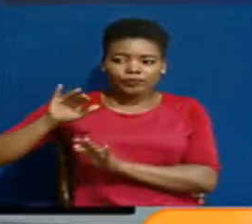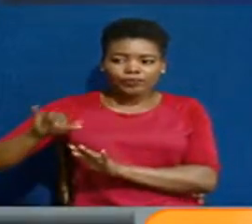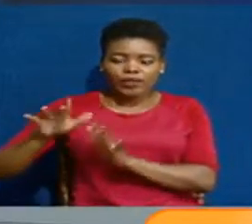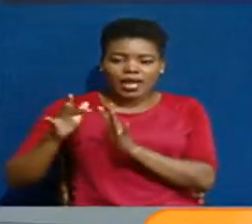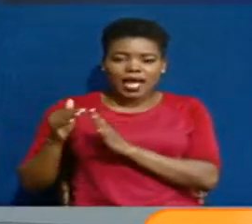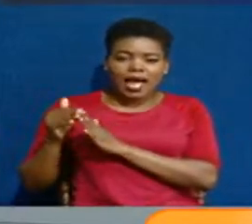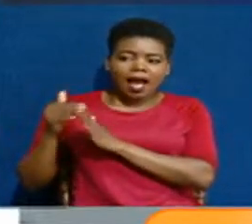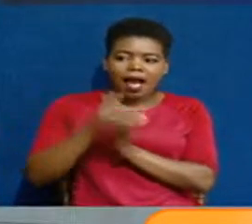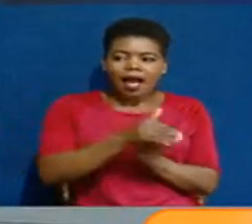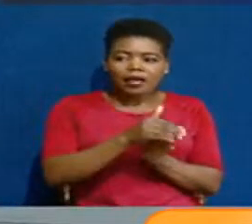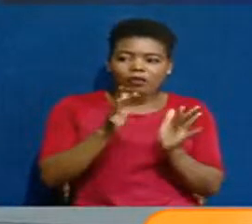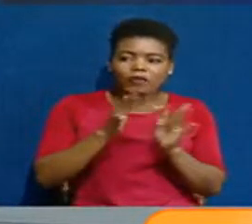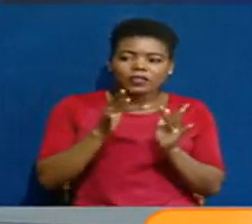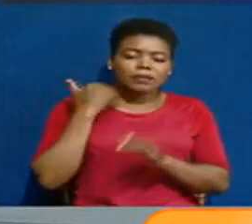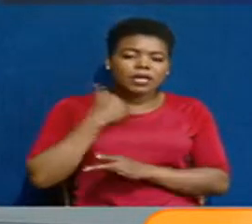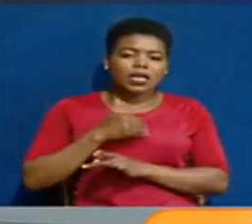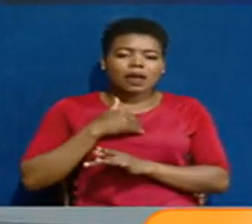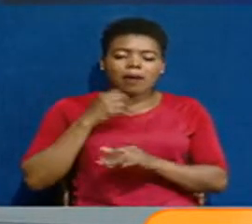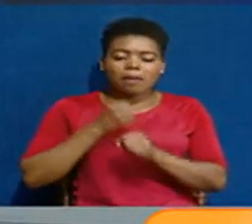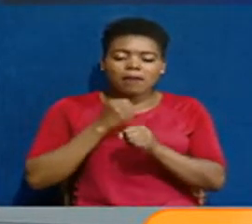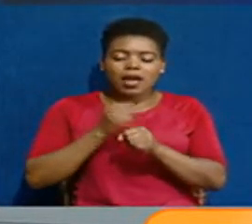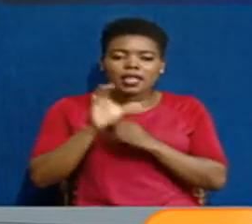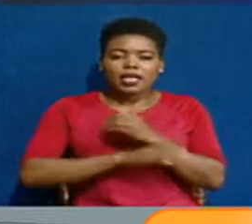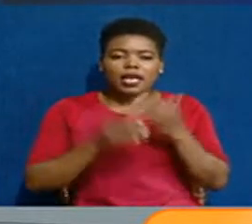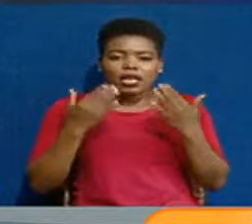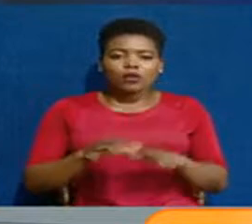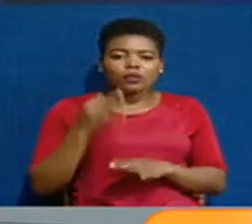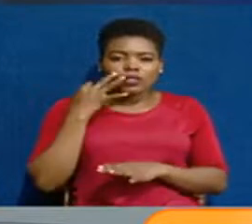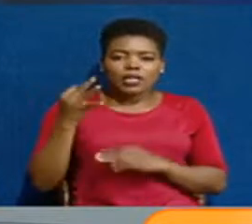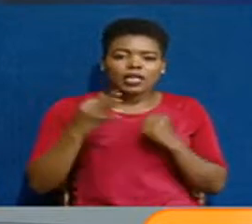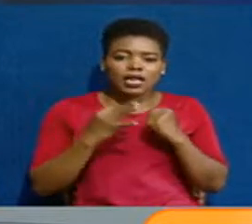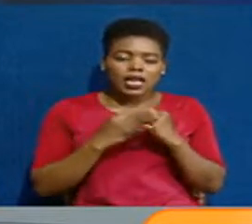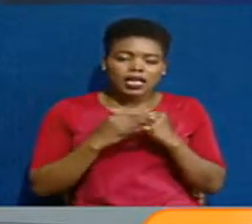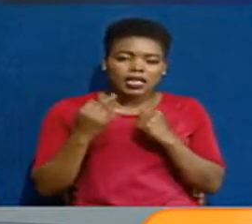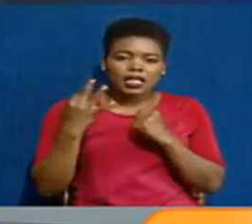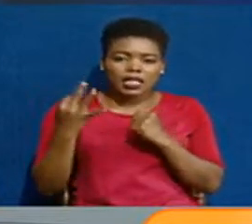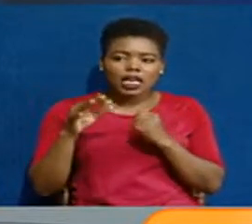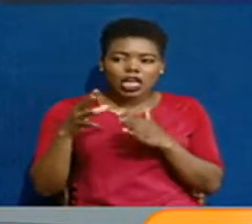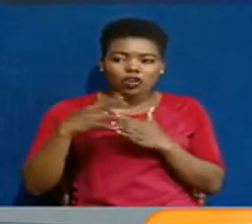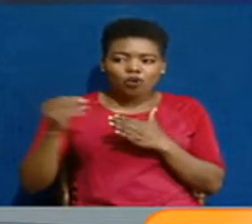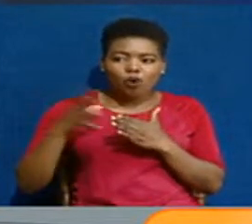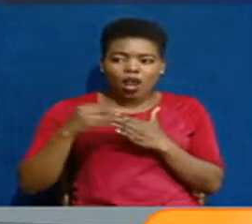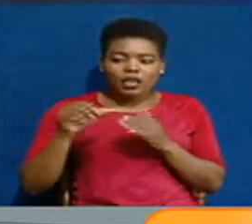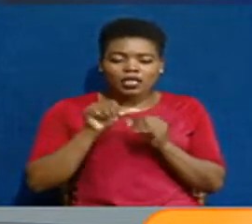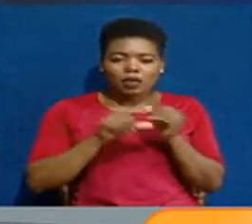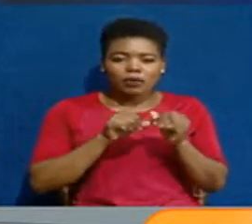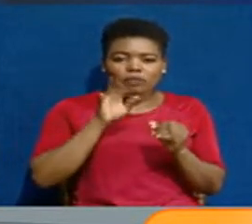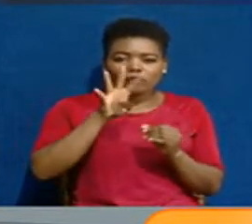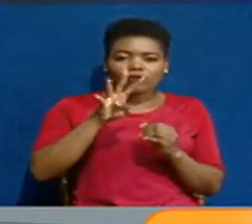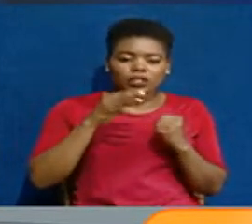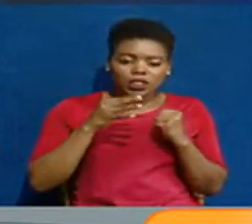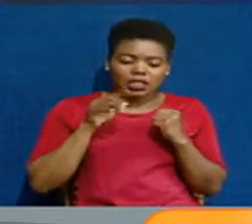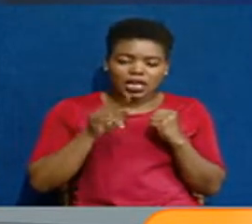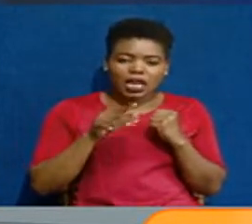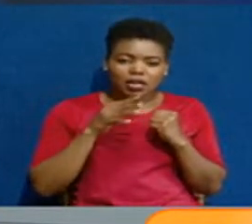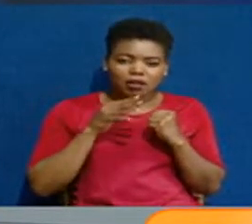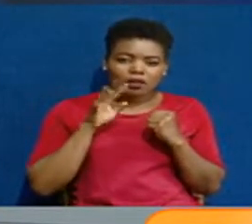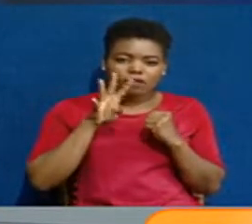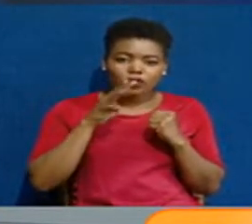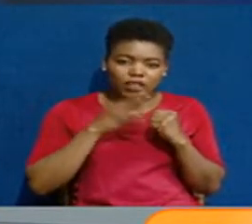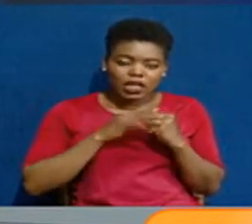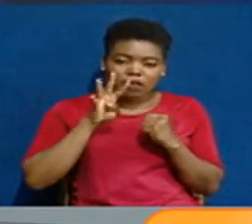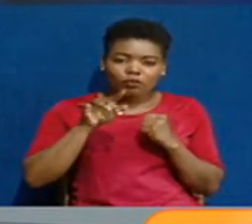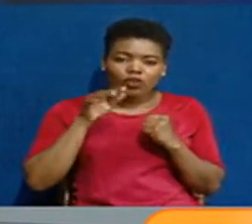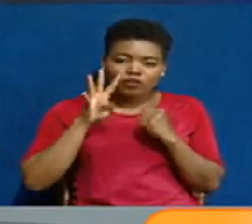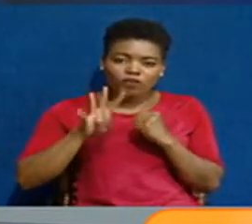Cybercrime costs the country about $383 million. That is approximately 49.4 billion shillings